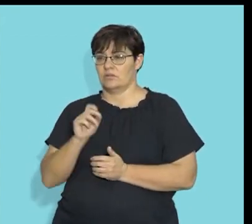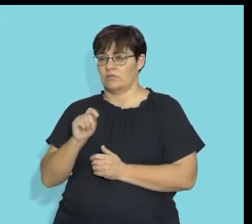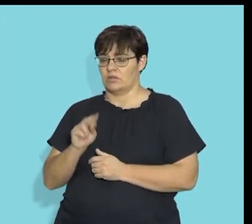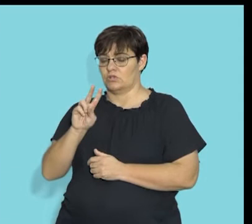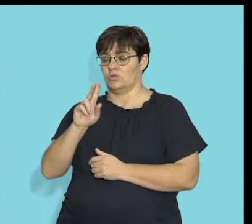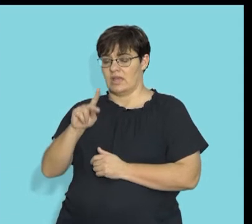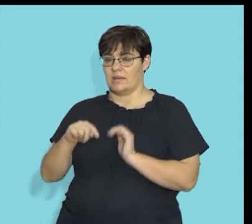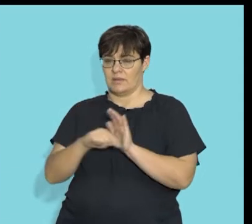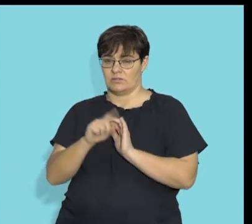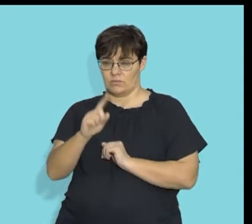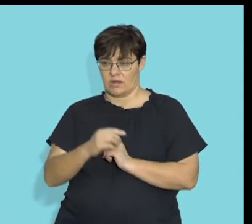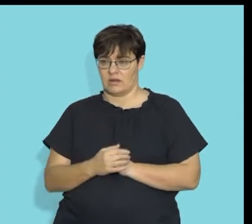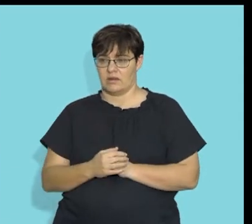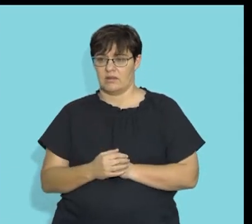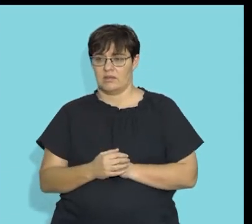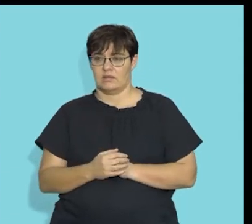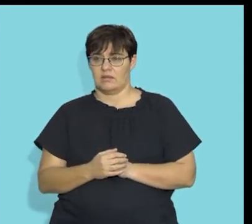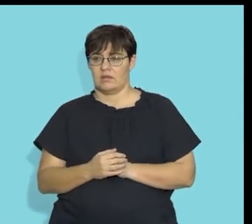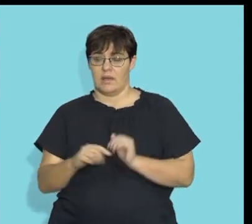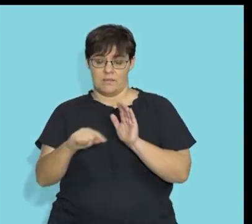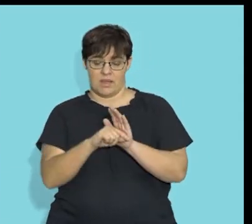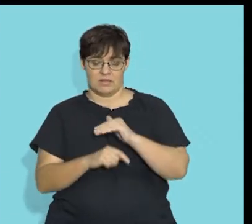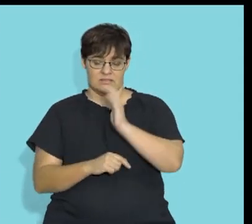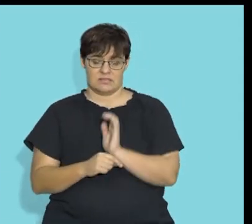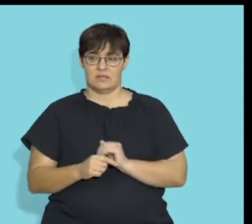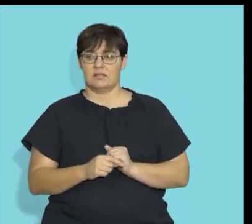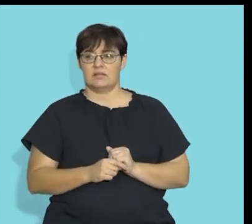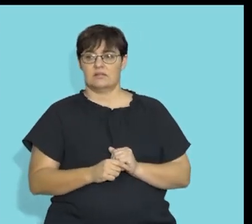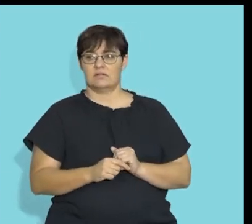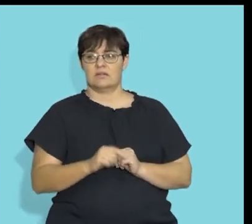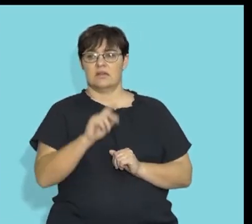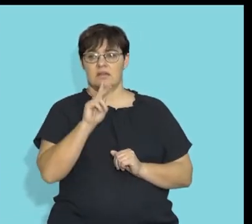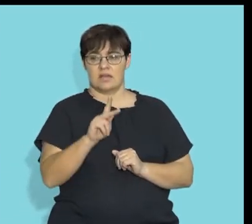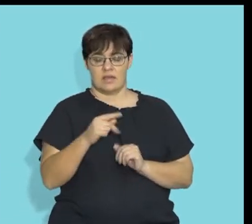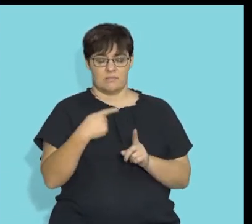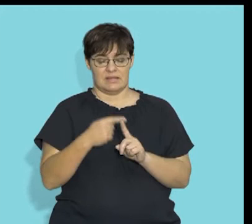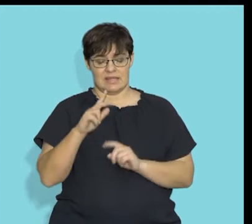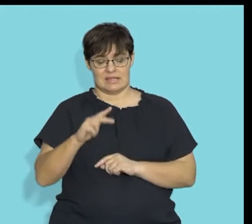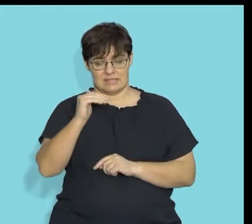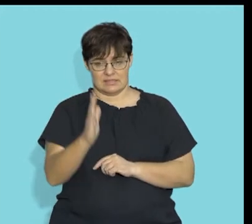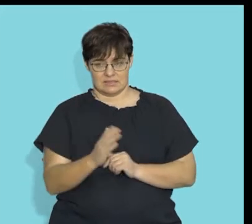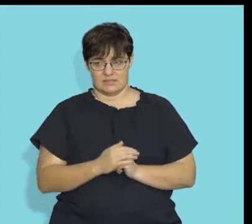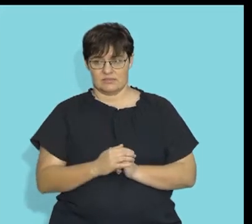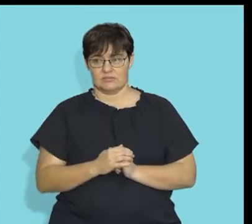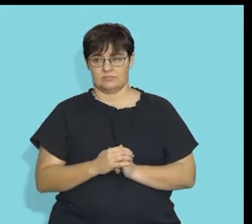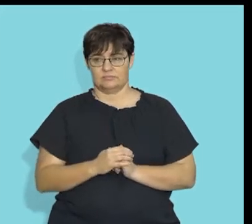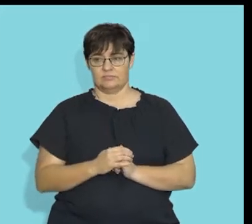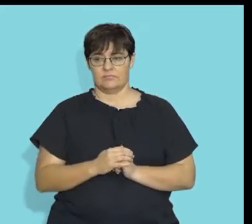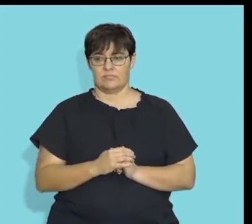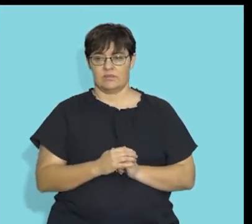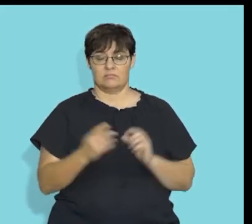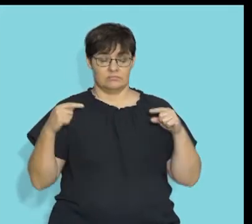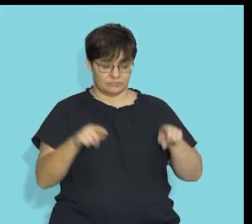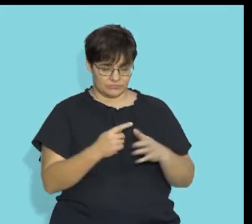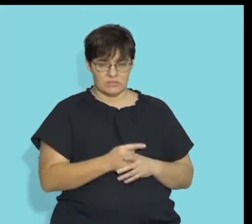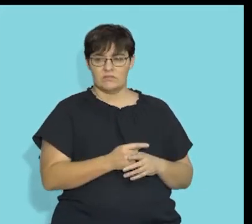term 3, which is 2k minus 1, and I'm going to subtract term 2, which is k plus 8.